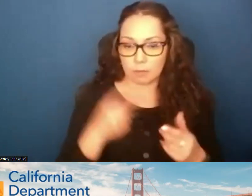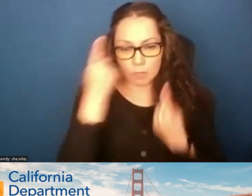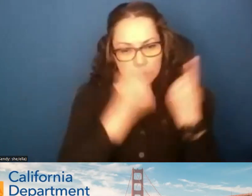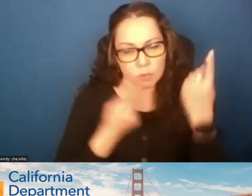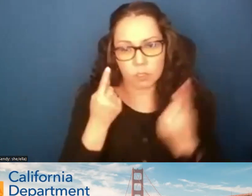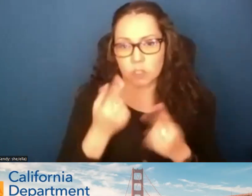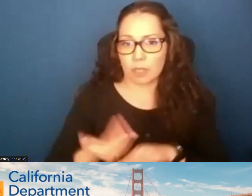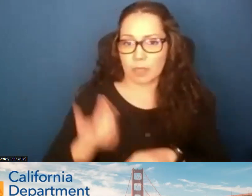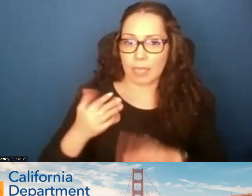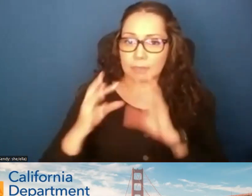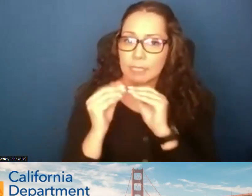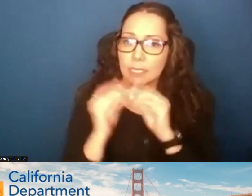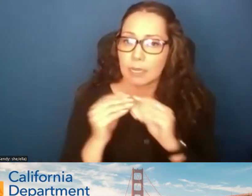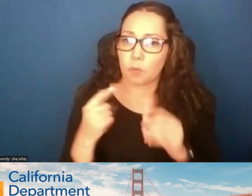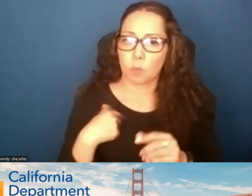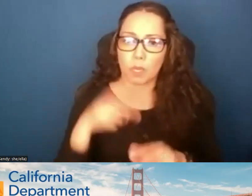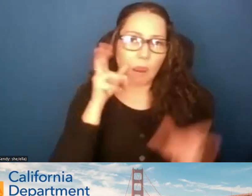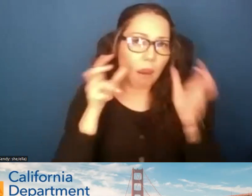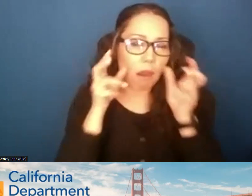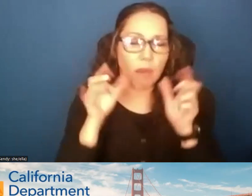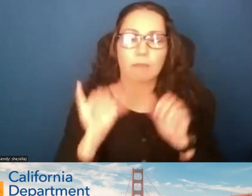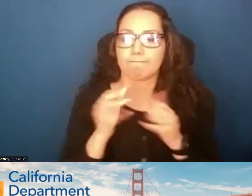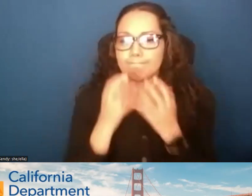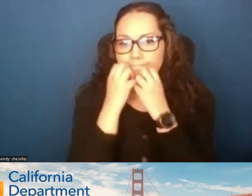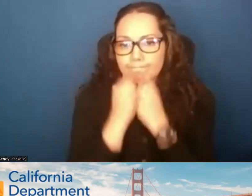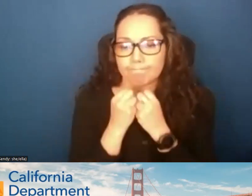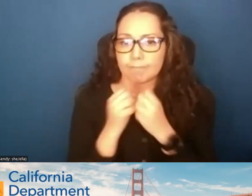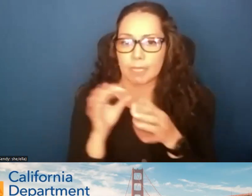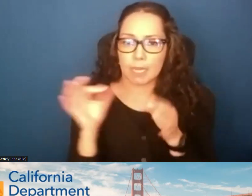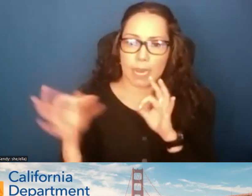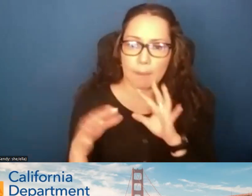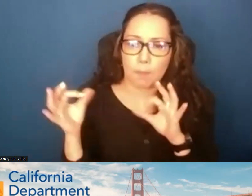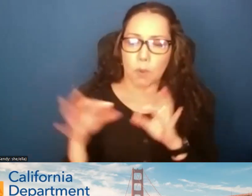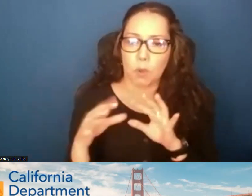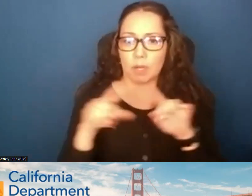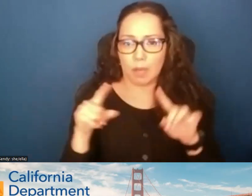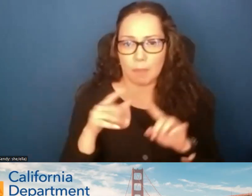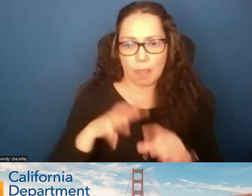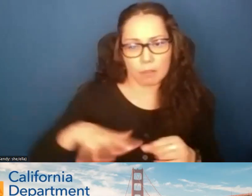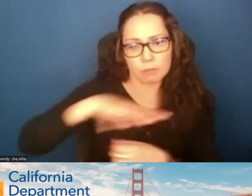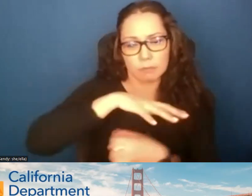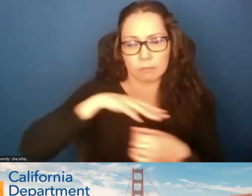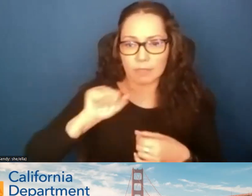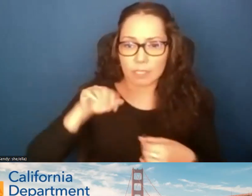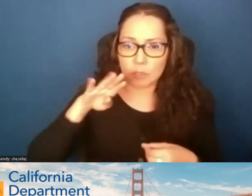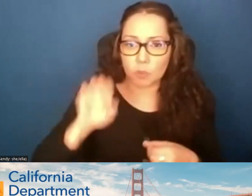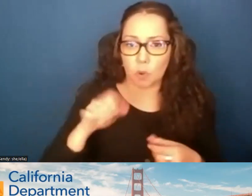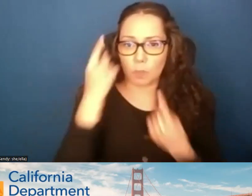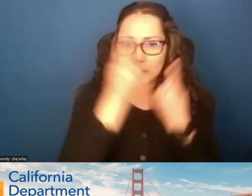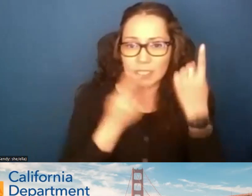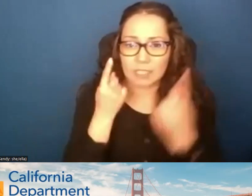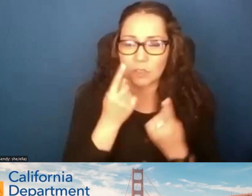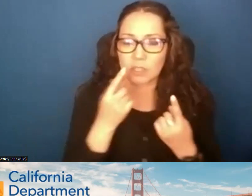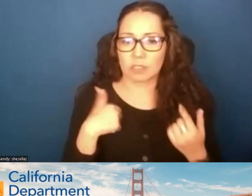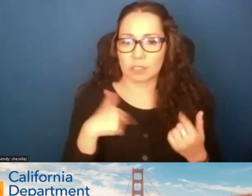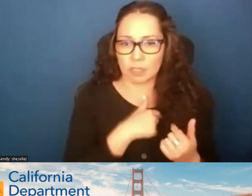we heard a lot of very valuable input in terms of additional scope considerations. And what we've done is we have updated our scope